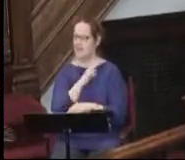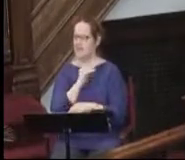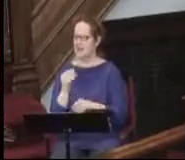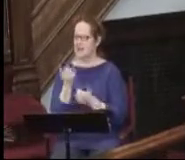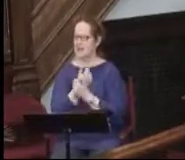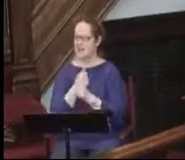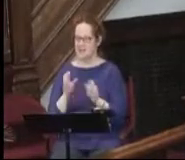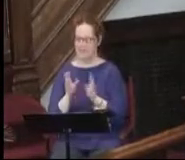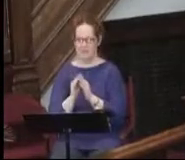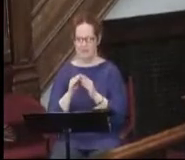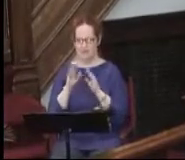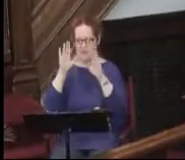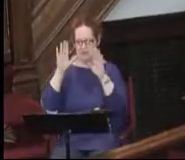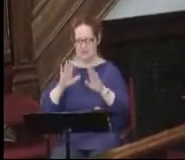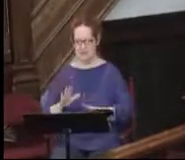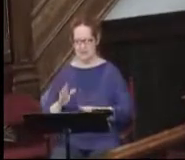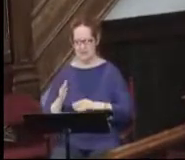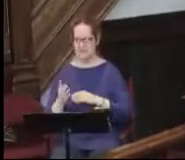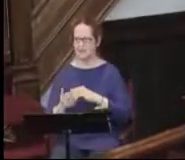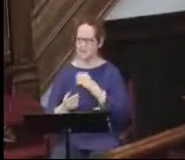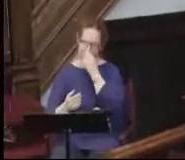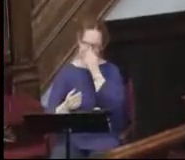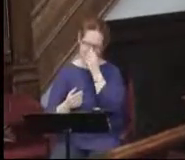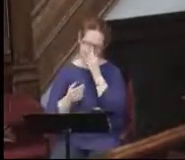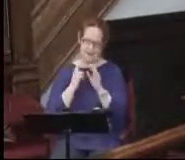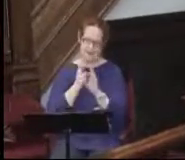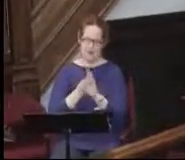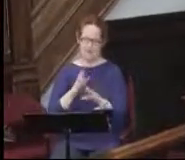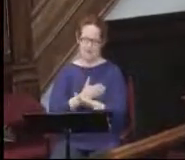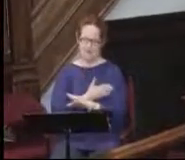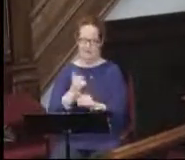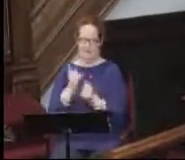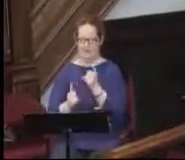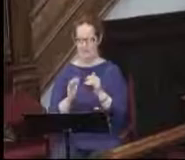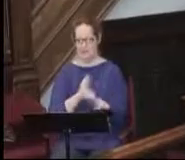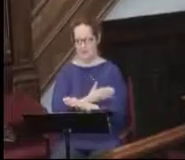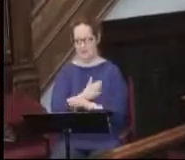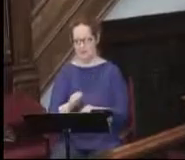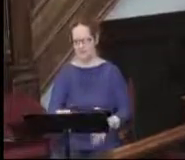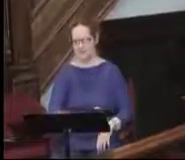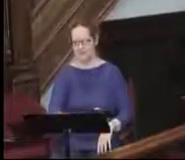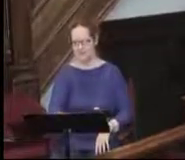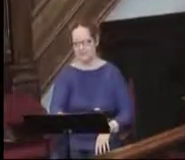any of the services on Easter Sunday. Let's join together and sing our closing song.